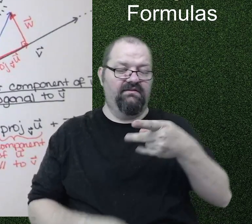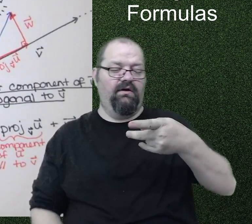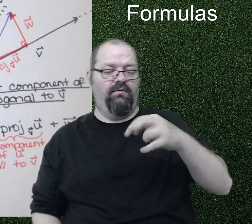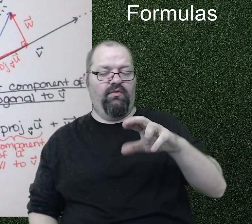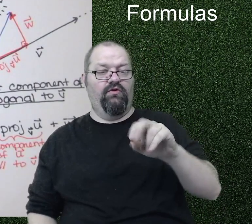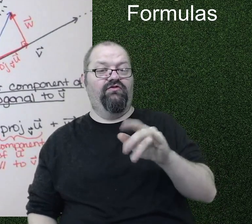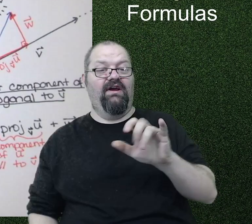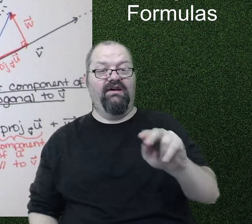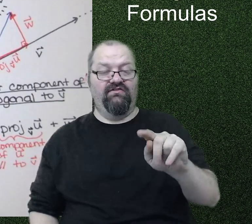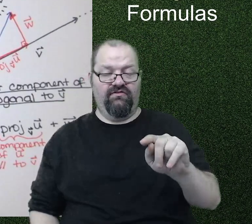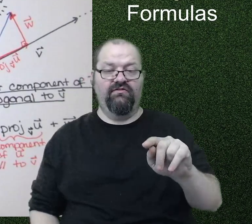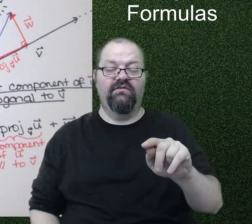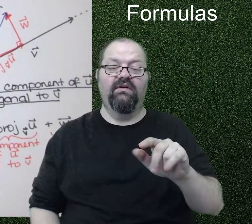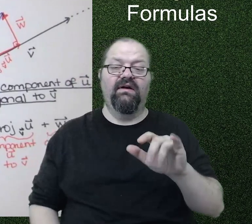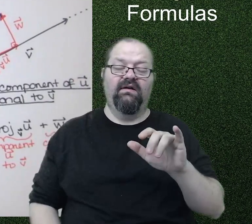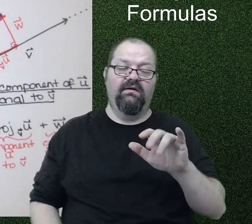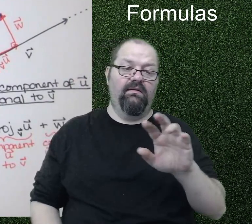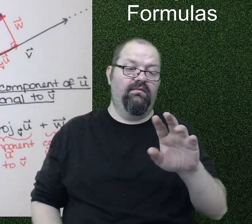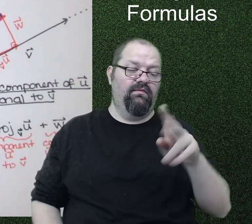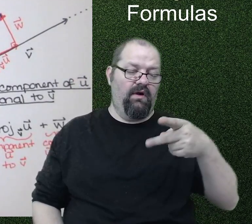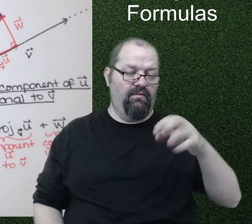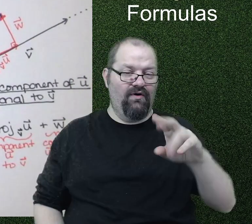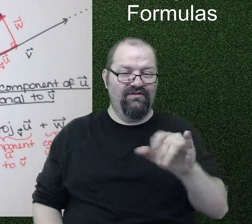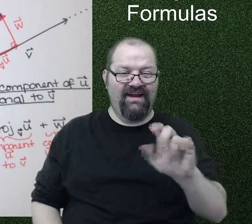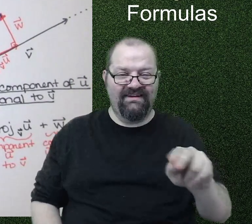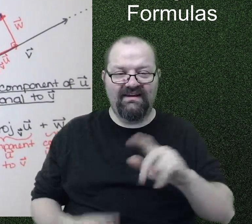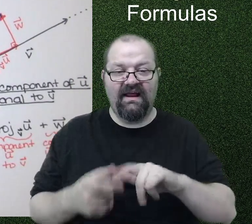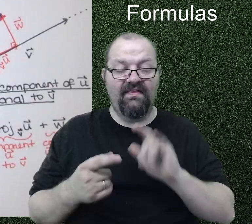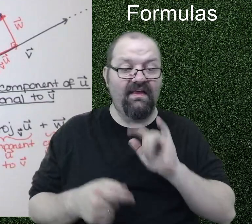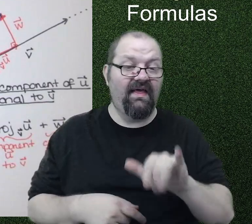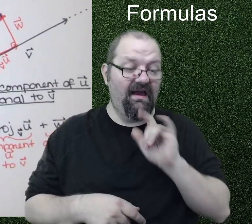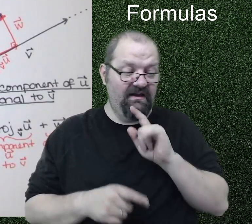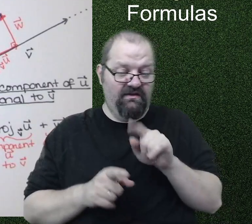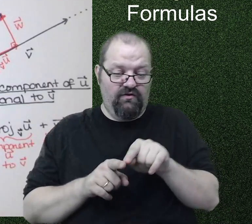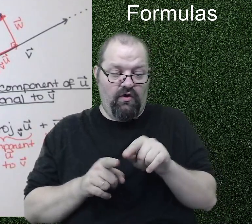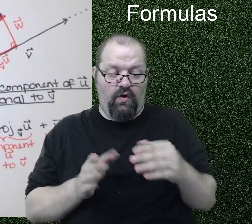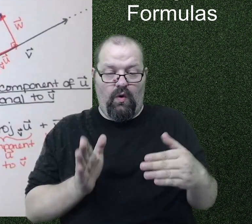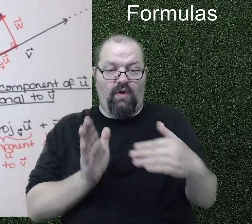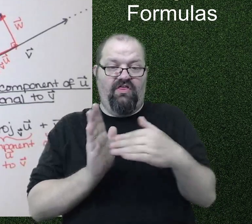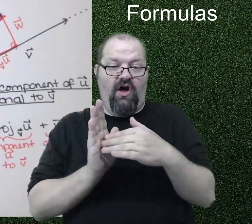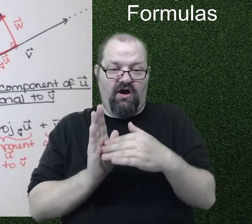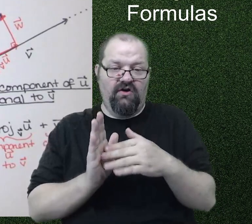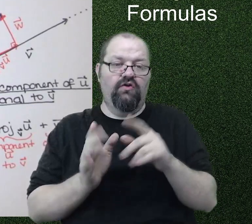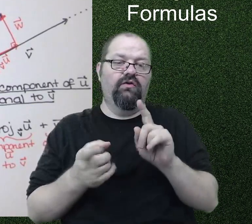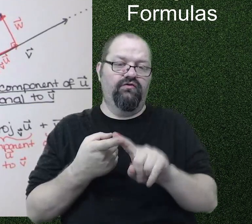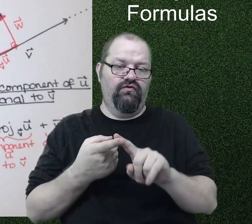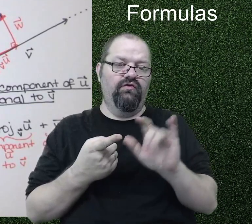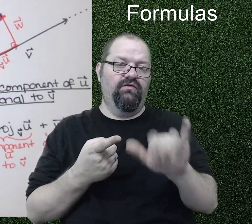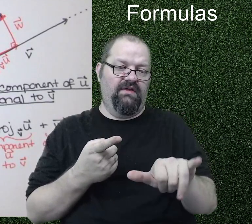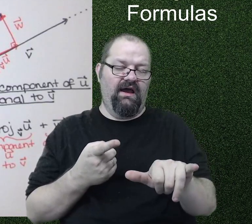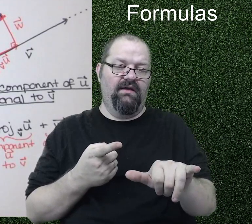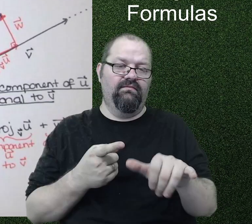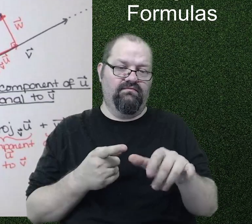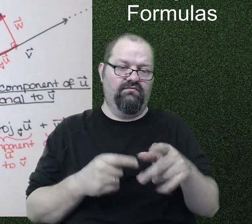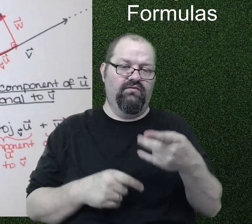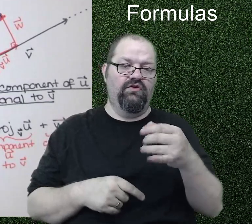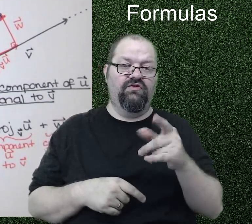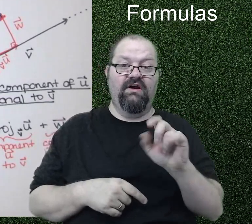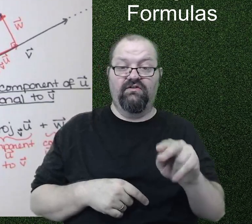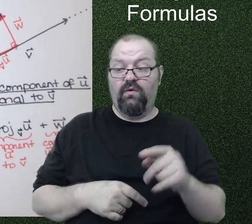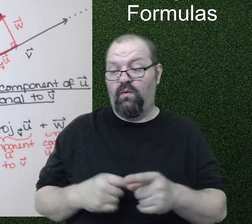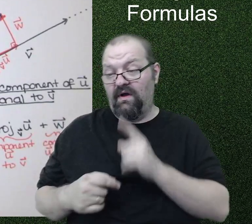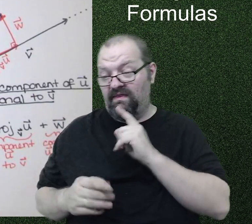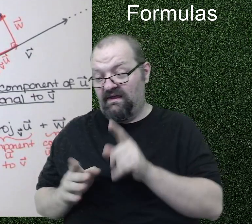vector component that's orthogonal to that projection. You've got one that's parallel to the ramp and one